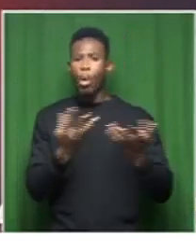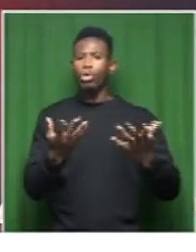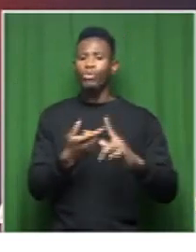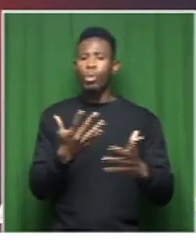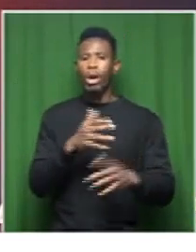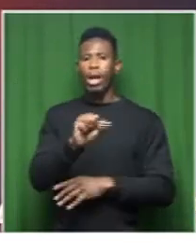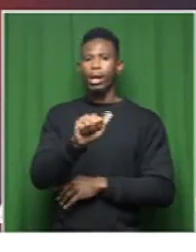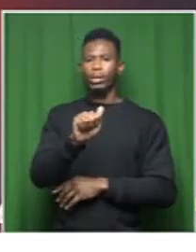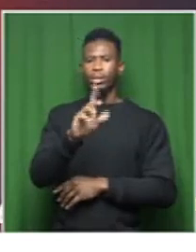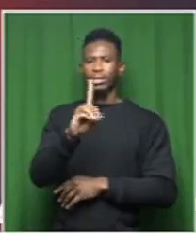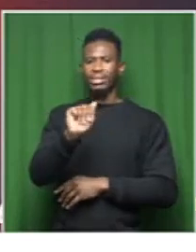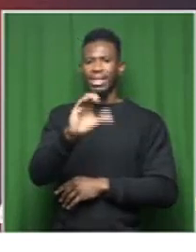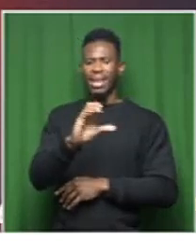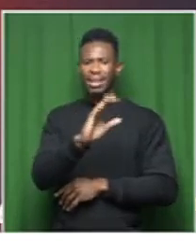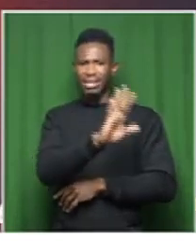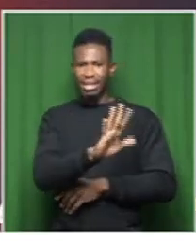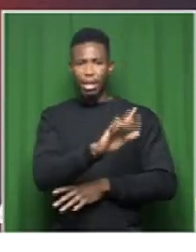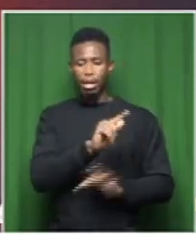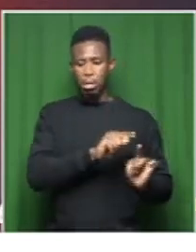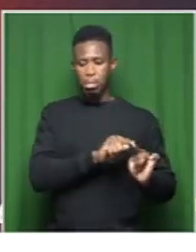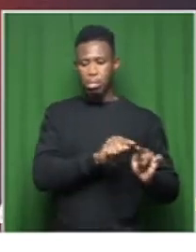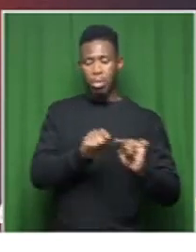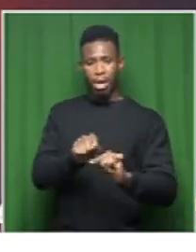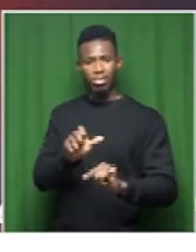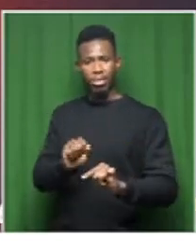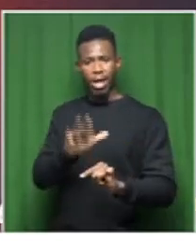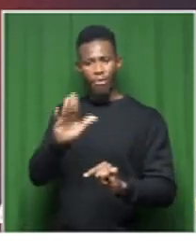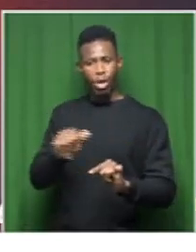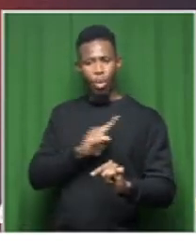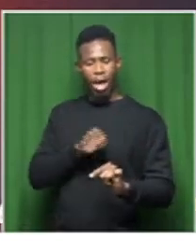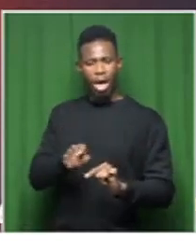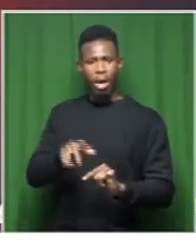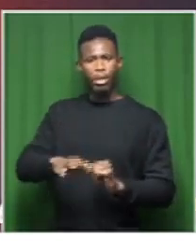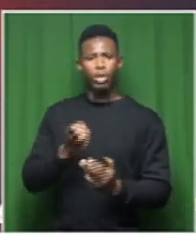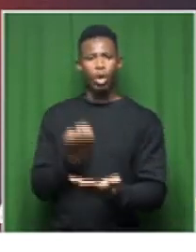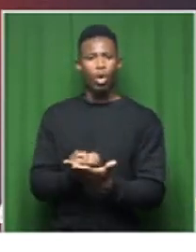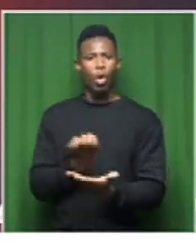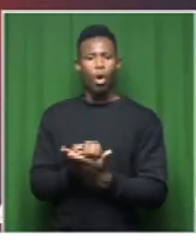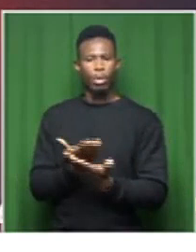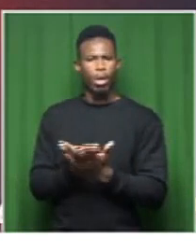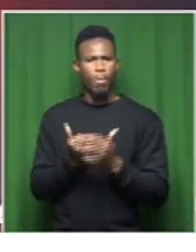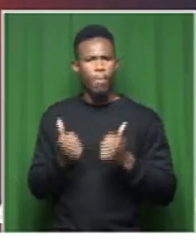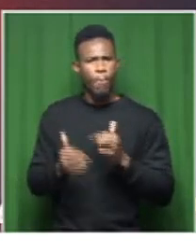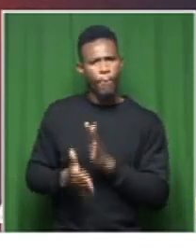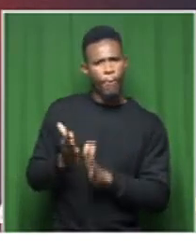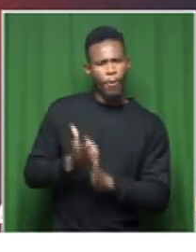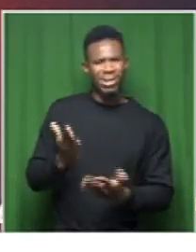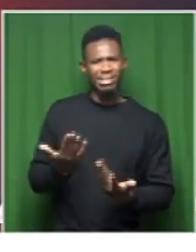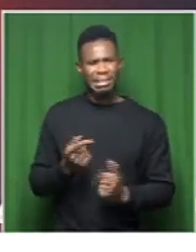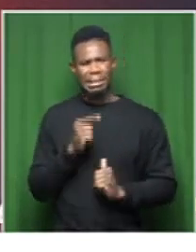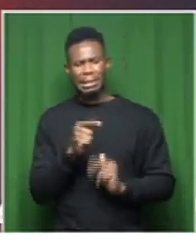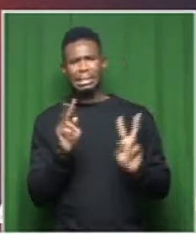which see South Africa as an economic prosperity for them, how are you then going to how are you going to deal